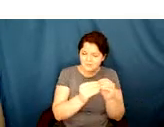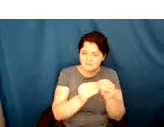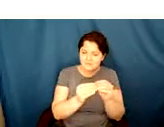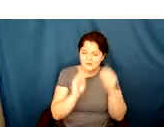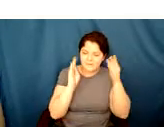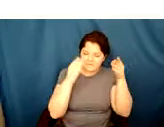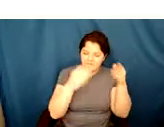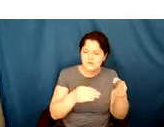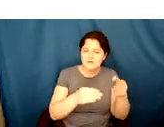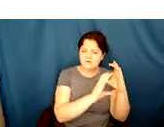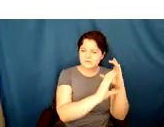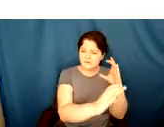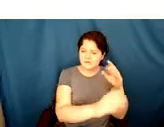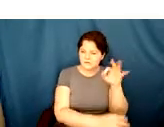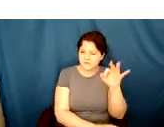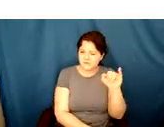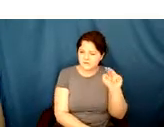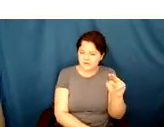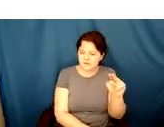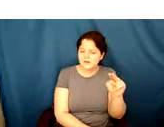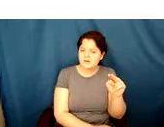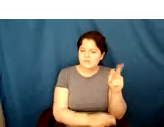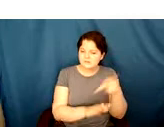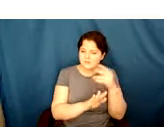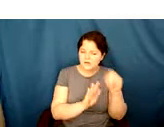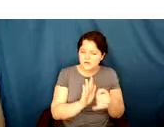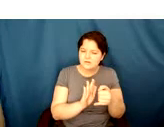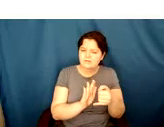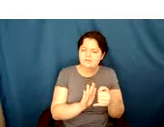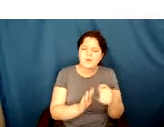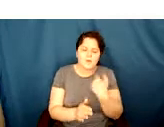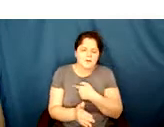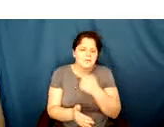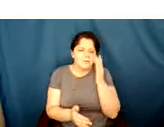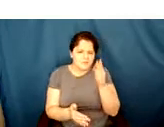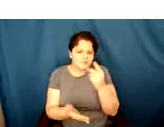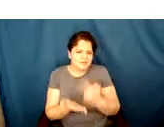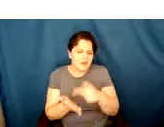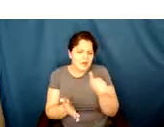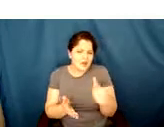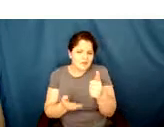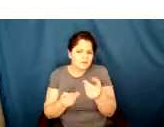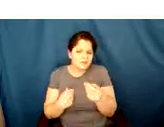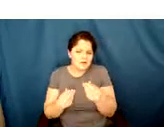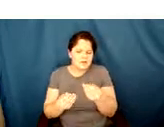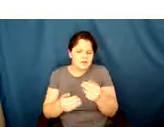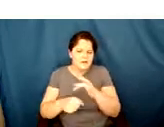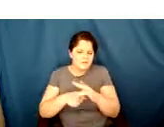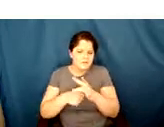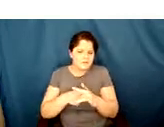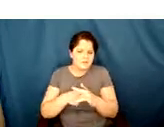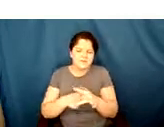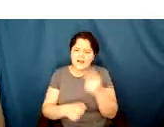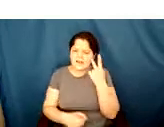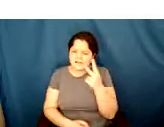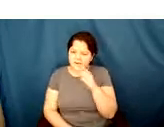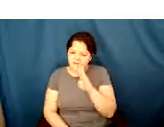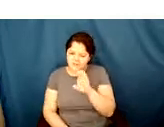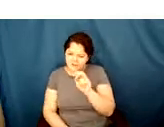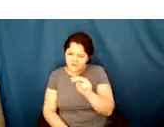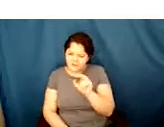Fan Project. We'll also talk about some of the other materials that are available as well. And I saw Ben Estelle